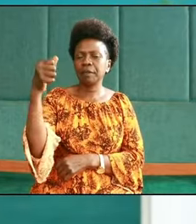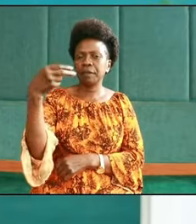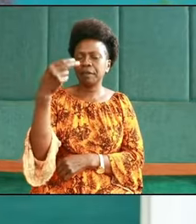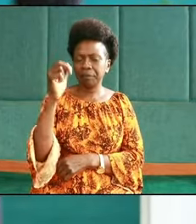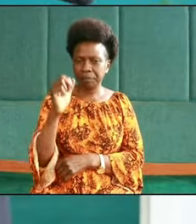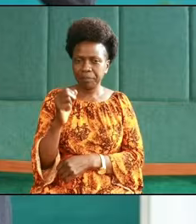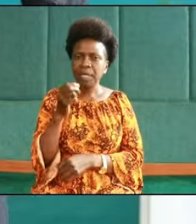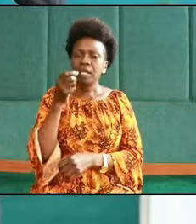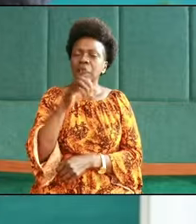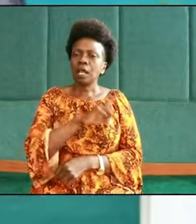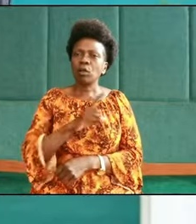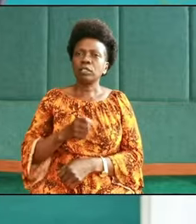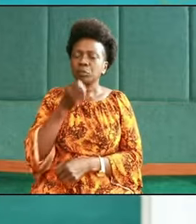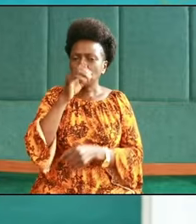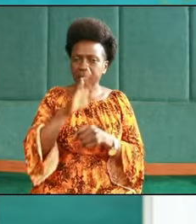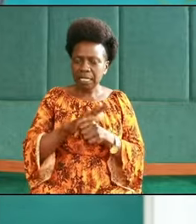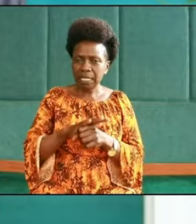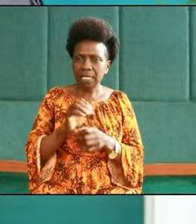promising that